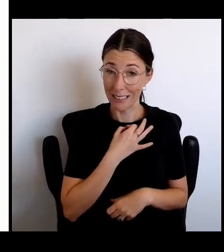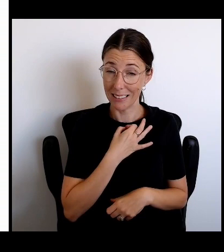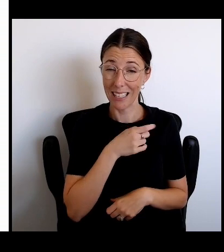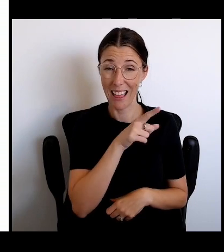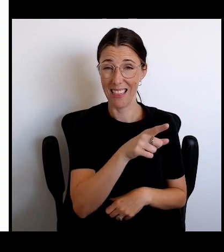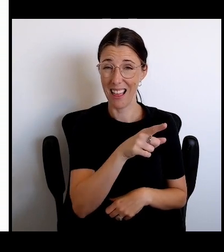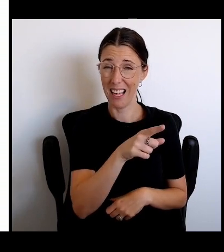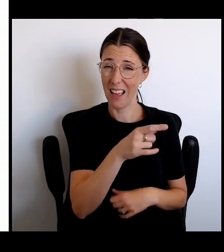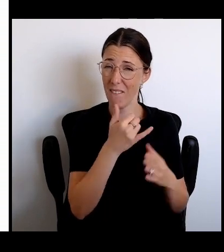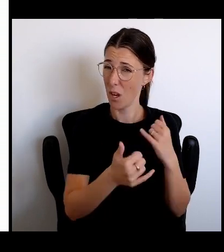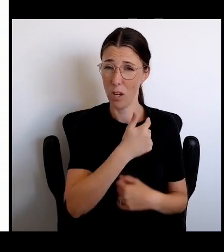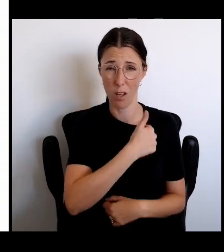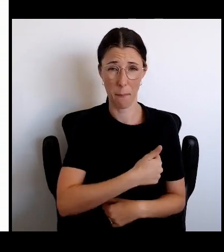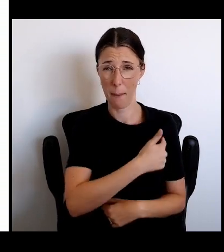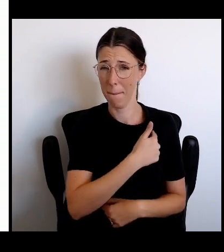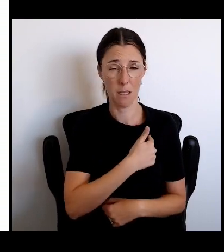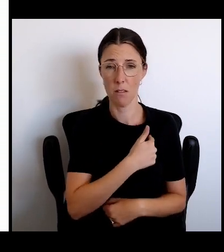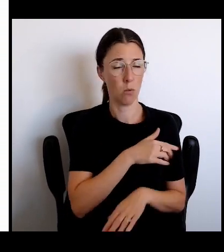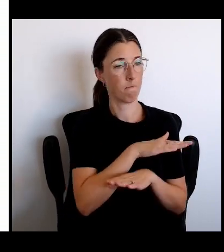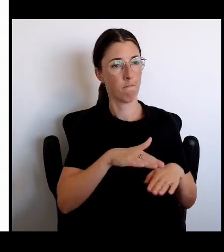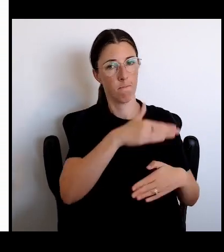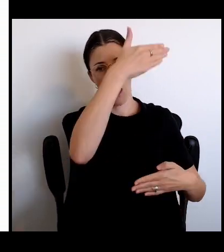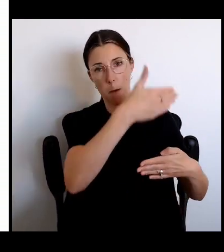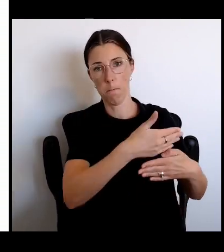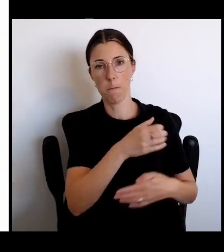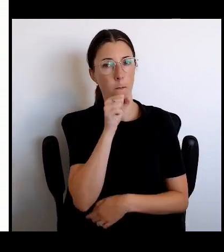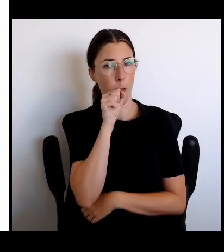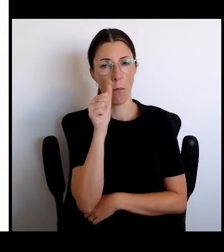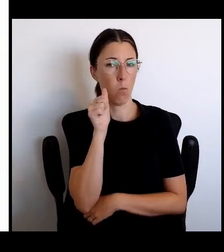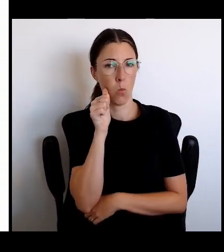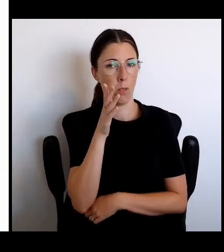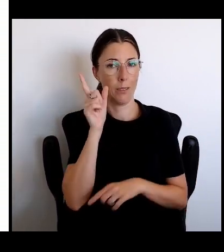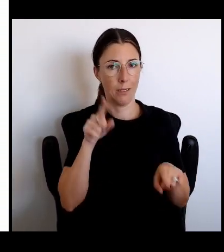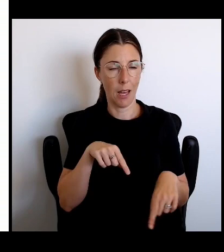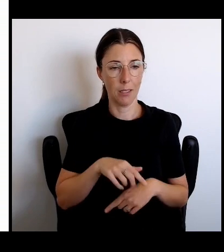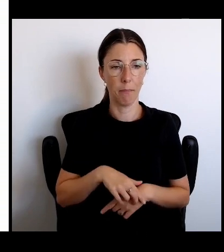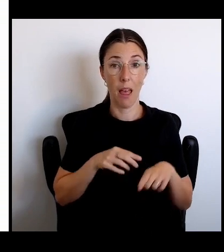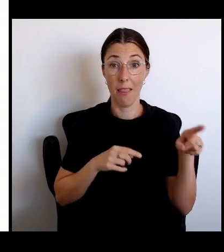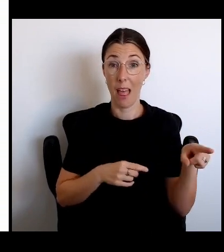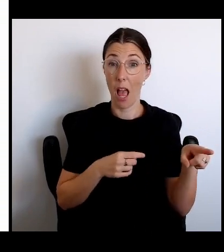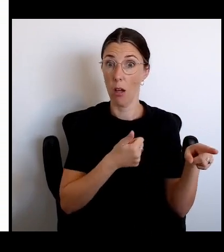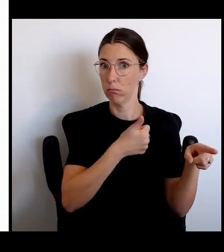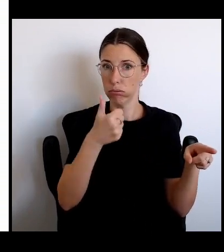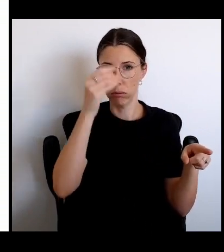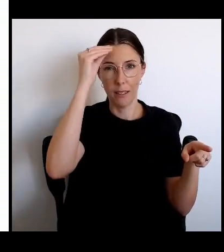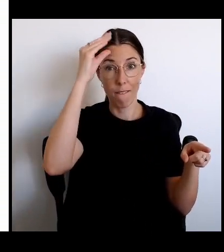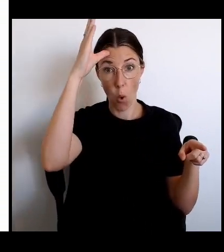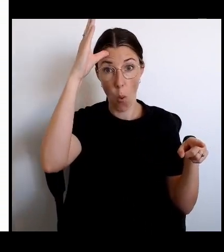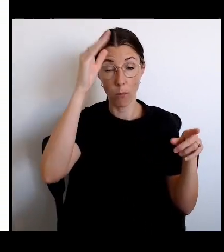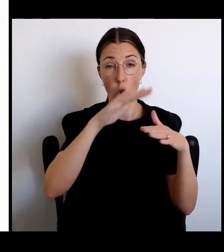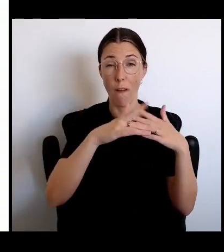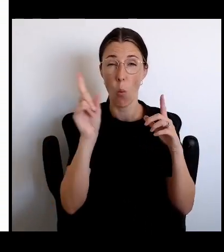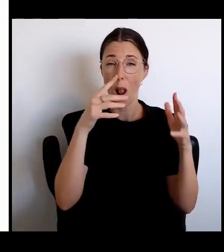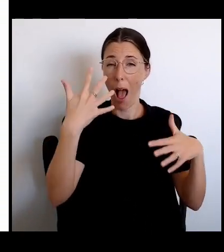not vaping at this point in time. They're really well informed about the harms of vaping and the risks,